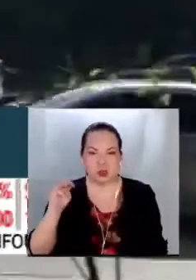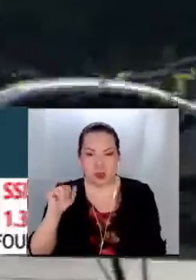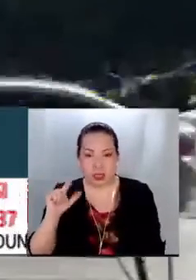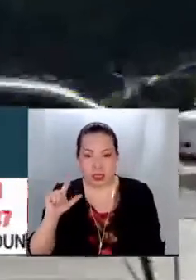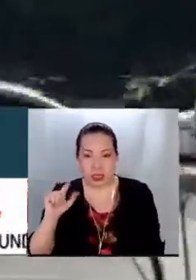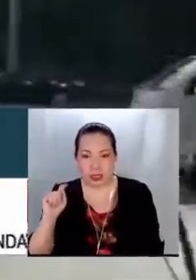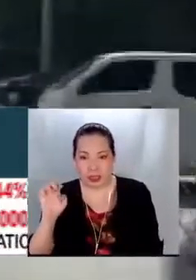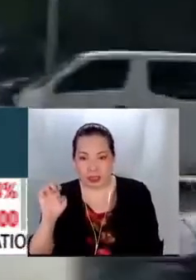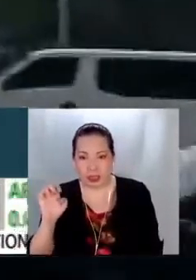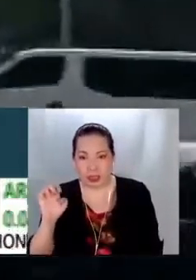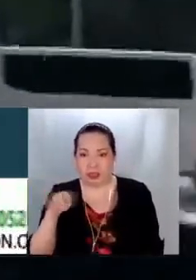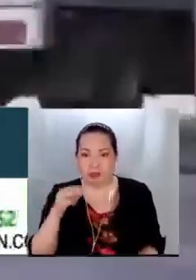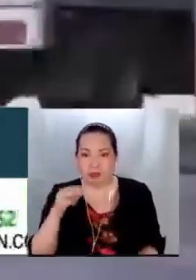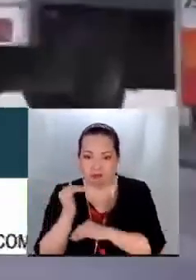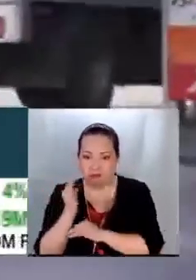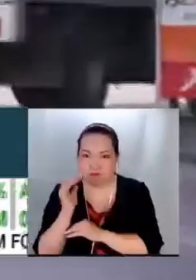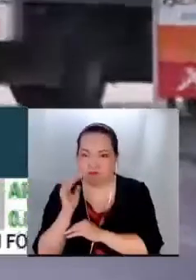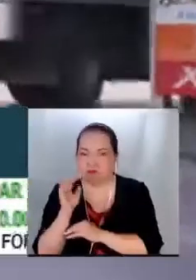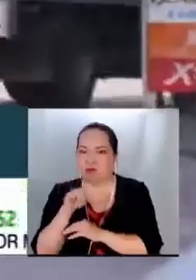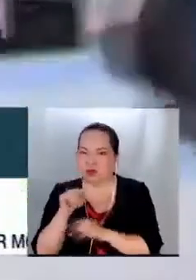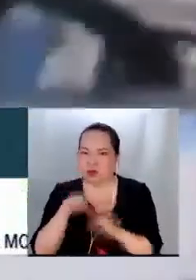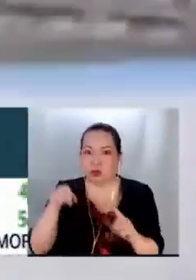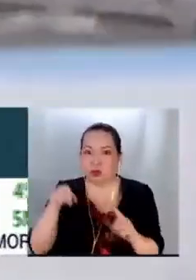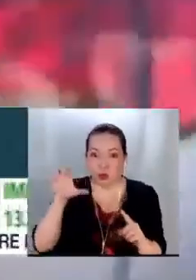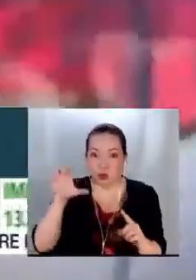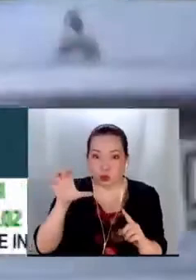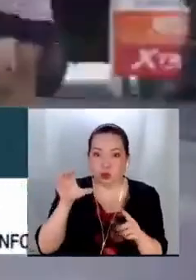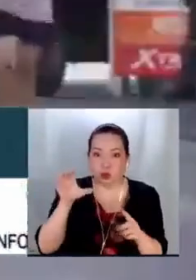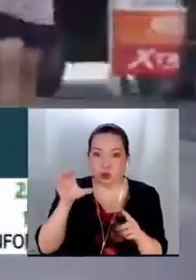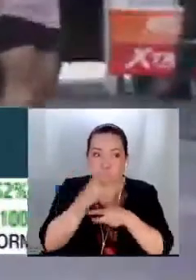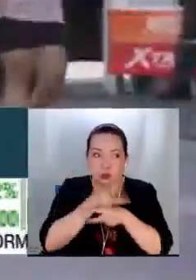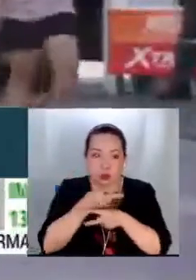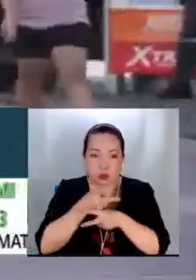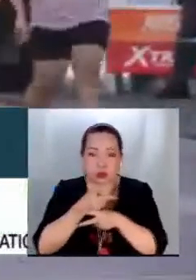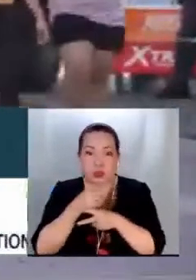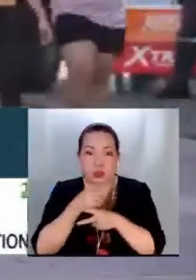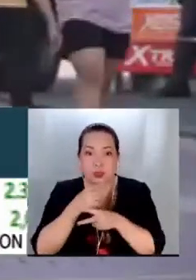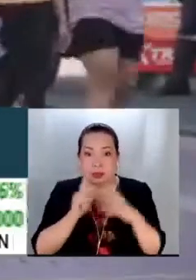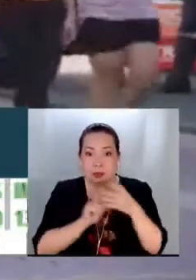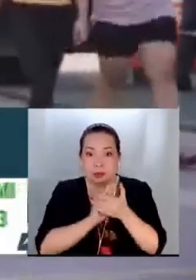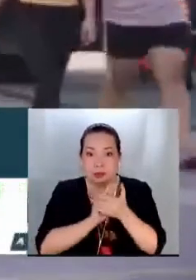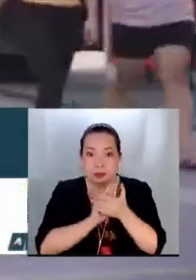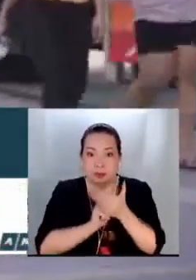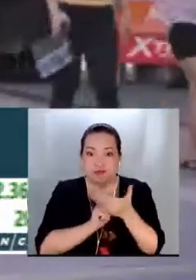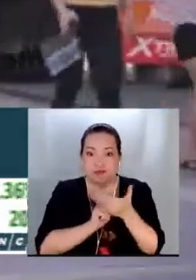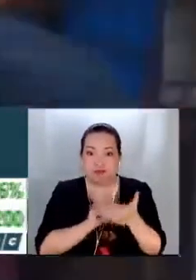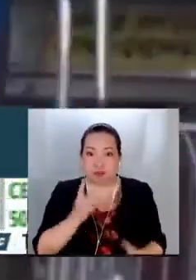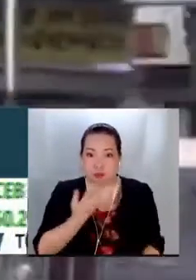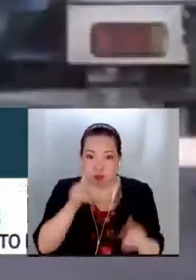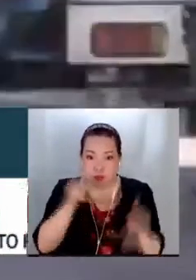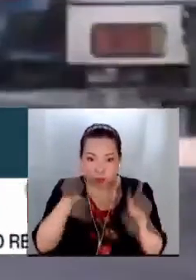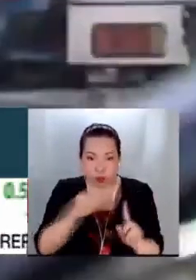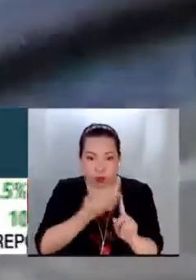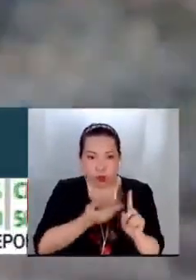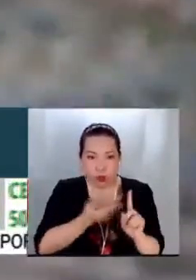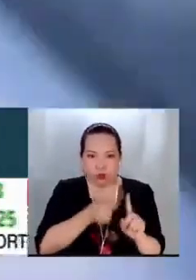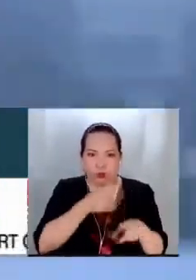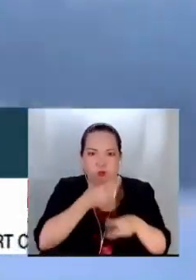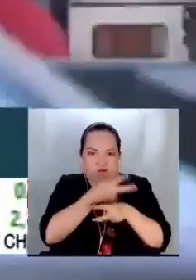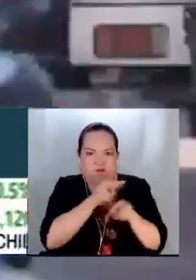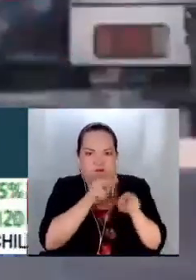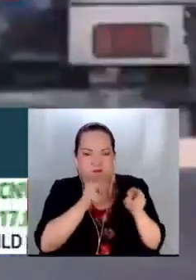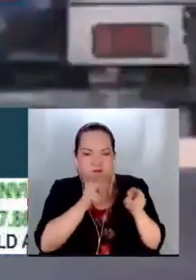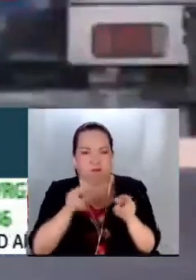City Epidemiology and Surveillance Unit says the patient's condition will be strictly monitored. Mayor